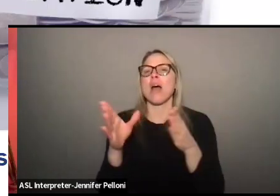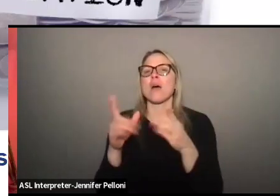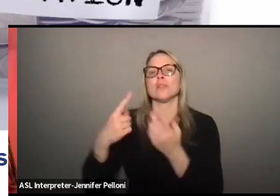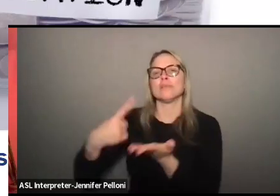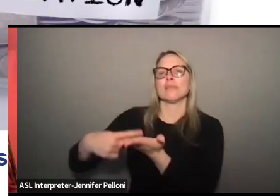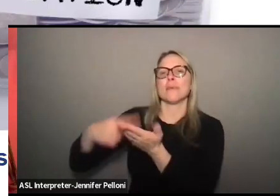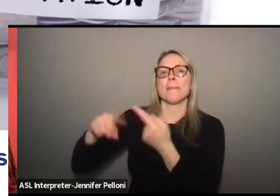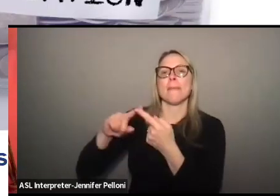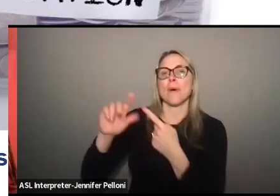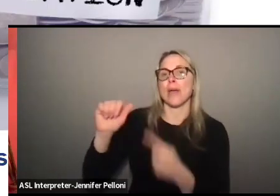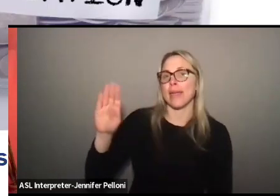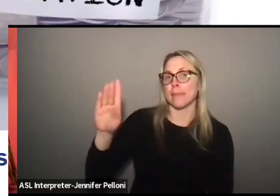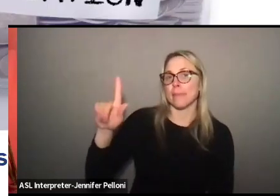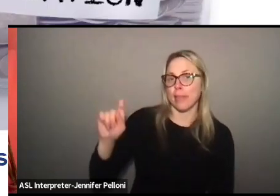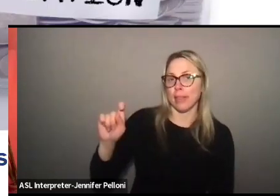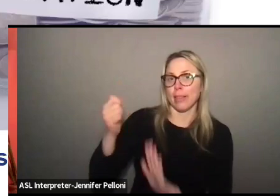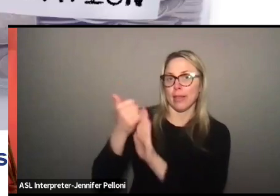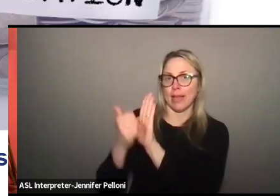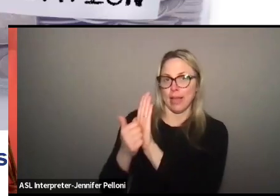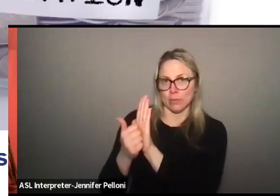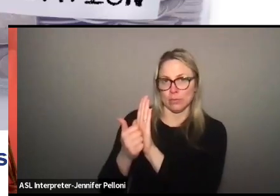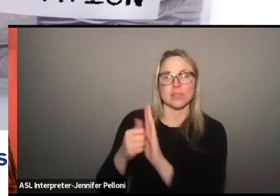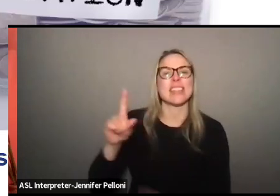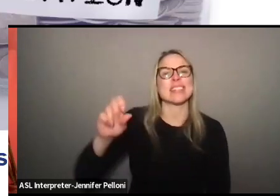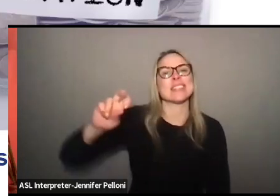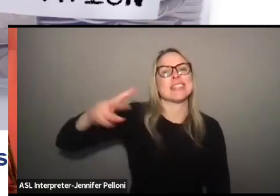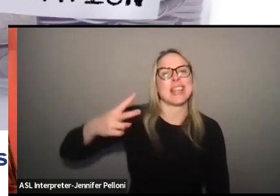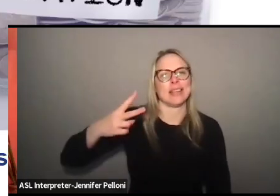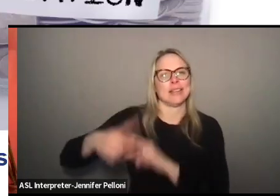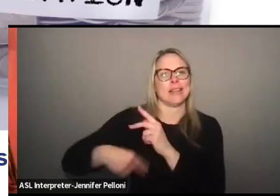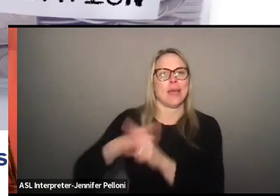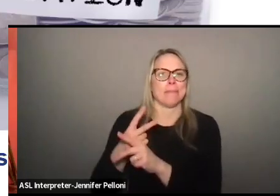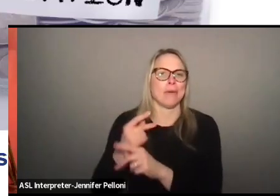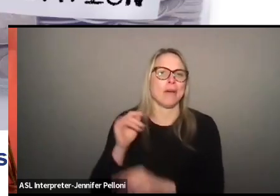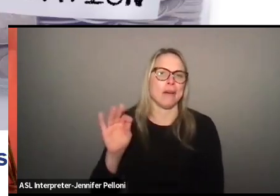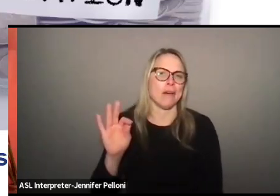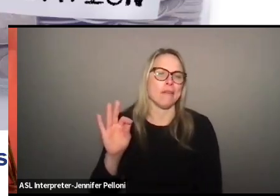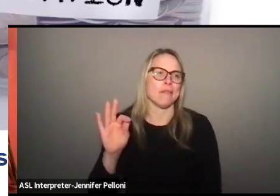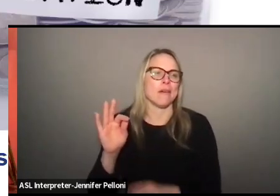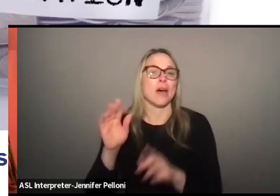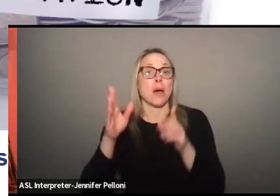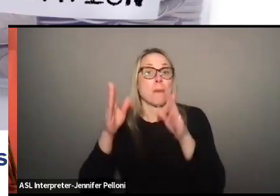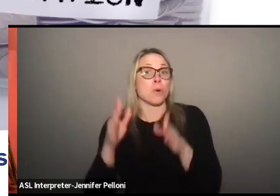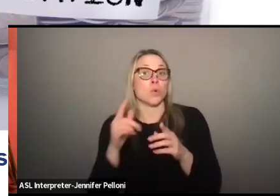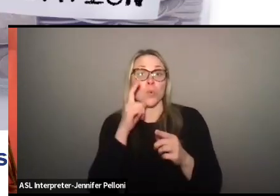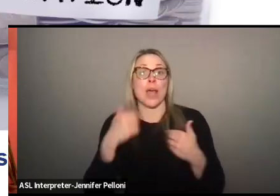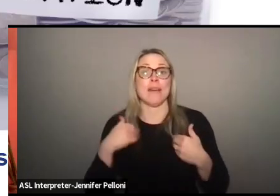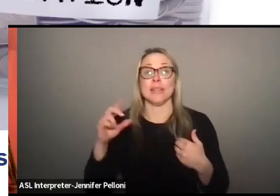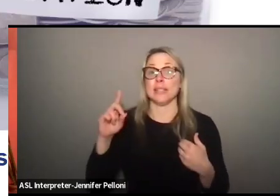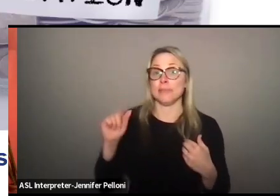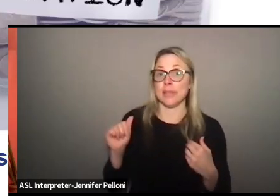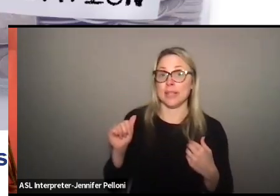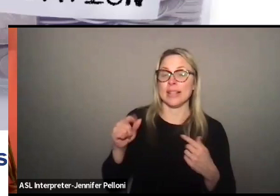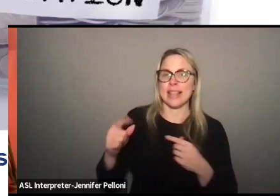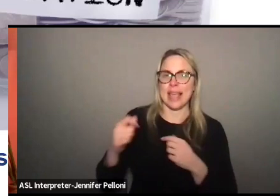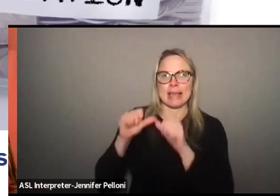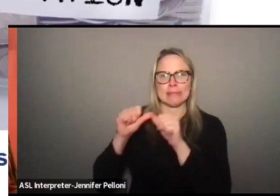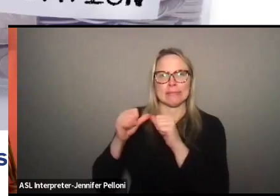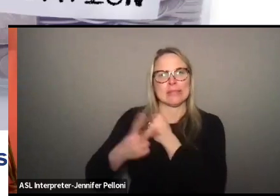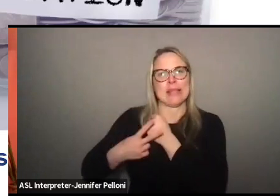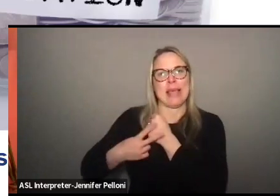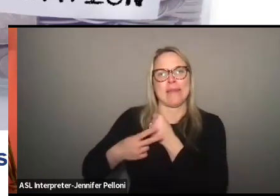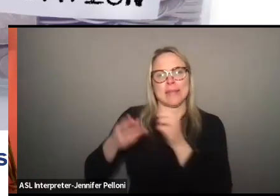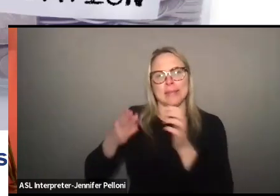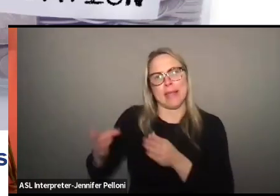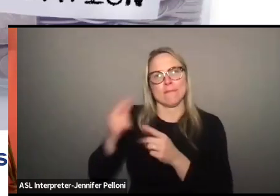ABLE accounts. ABLE accounts are the second way that a person with a disability is able to save and plan for the